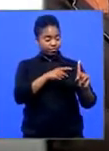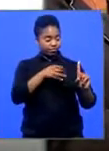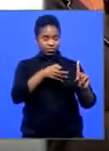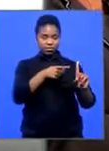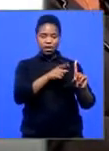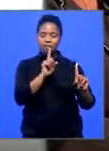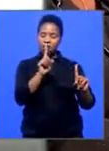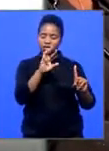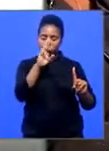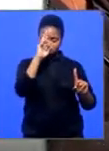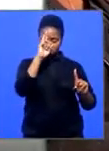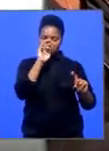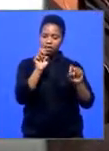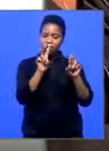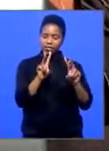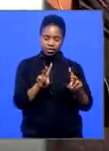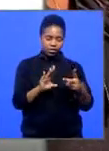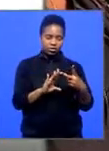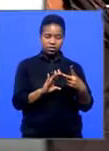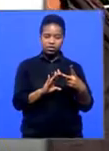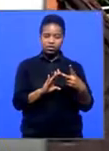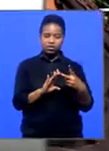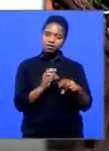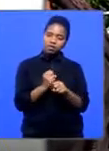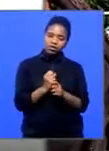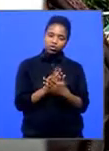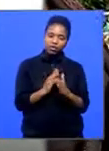humility, peace, integrity, justice.